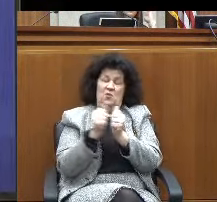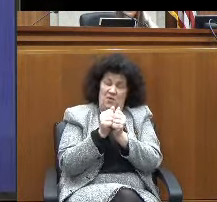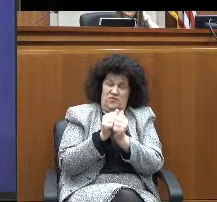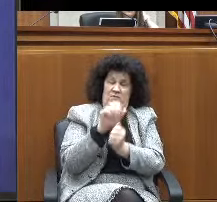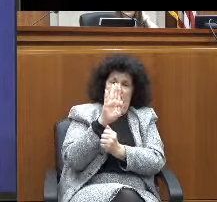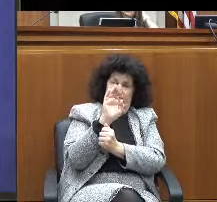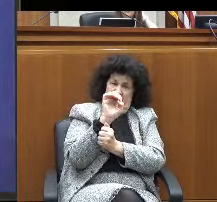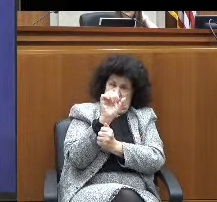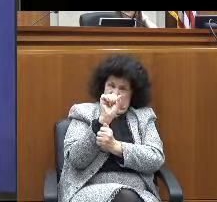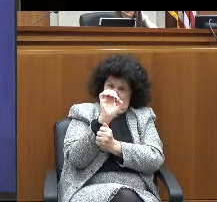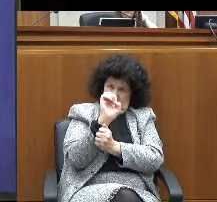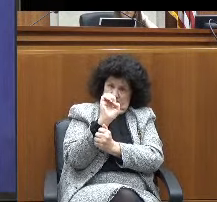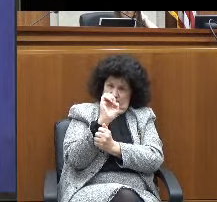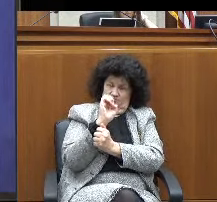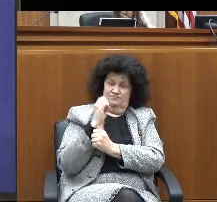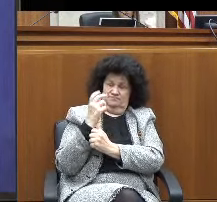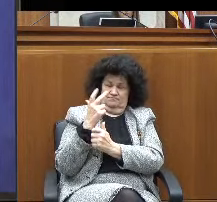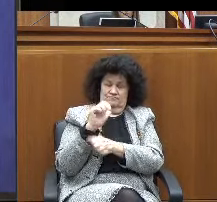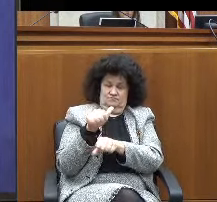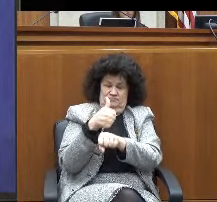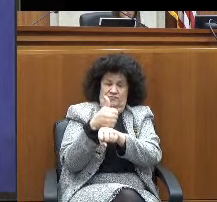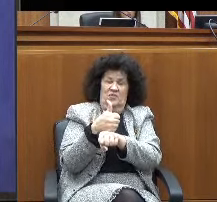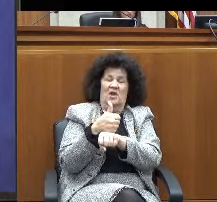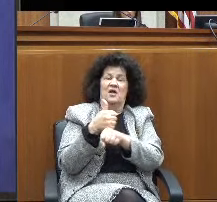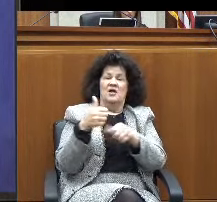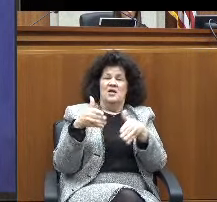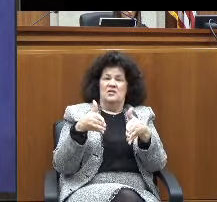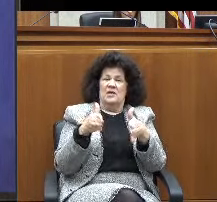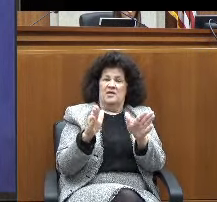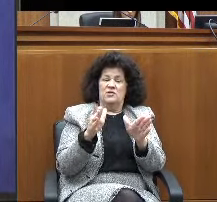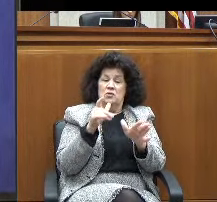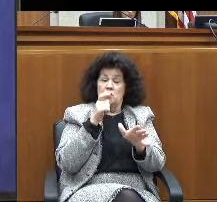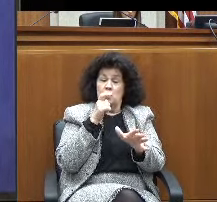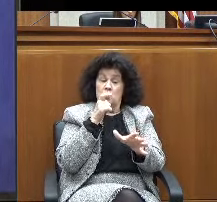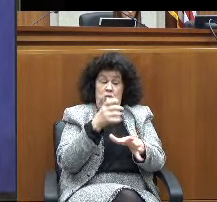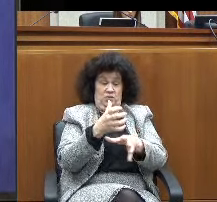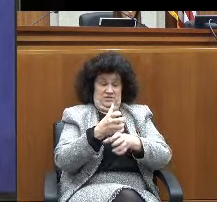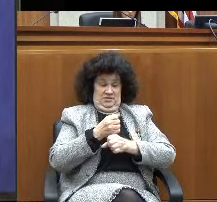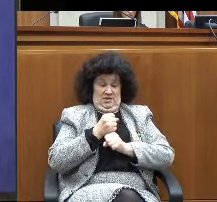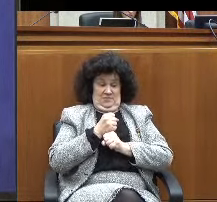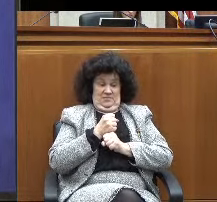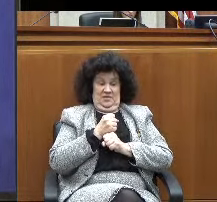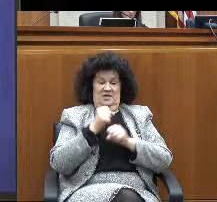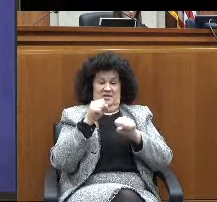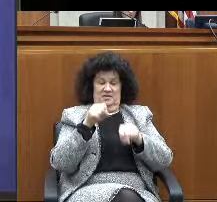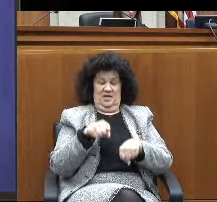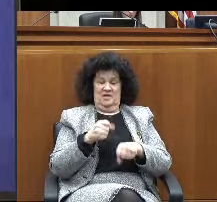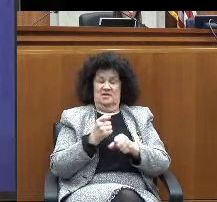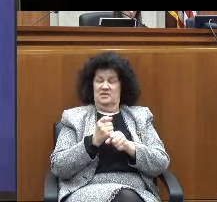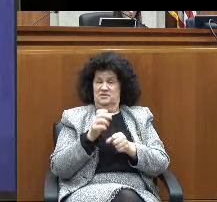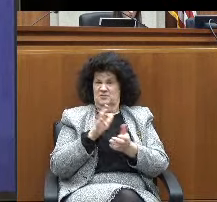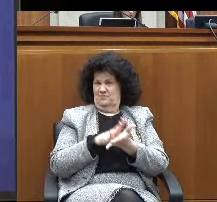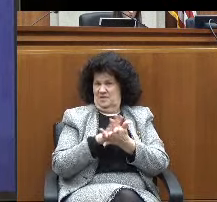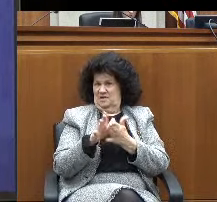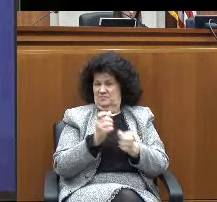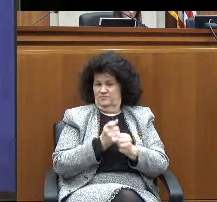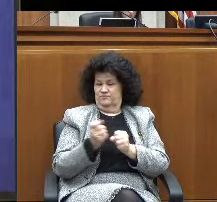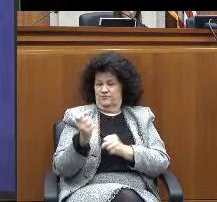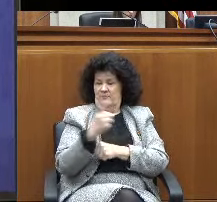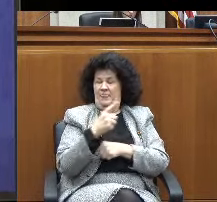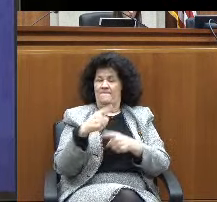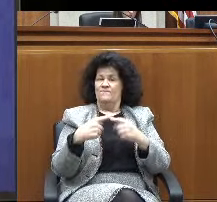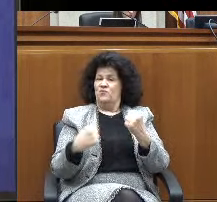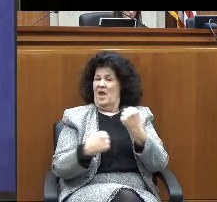and Secondary Education. The fellowship allows for the recipient to spend the upcoming school year advocating for a key